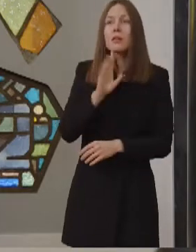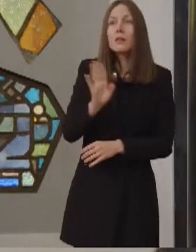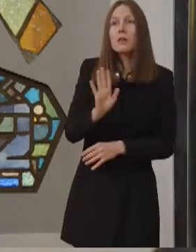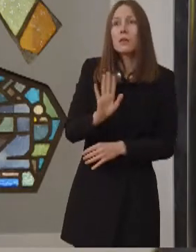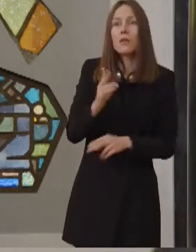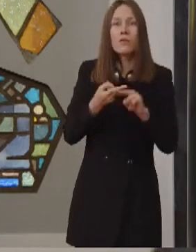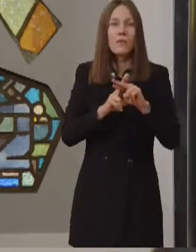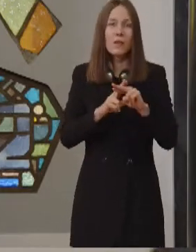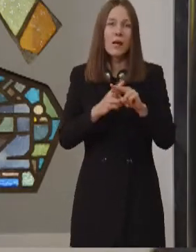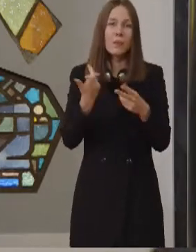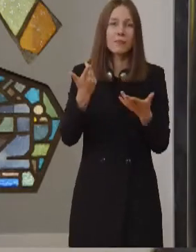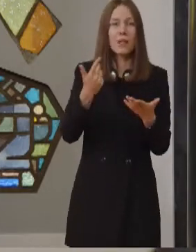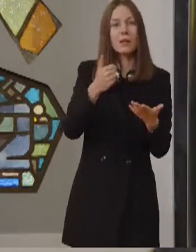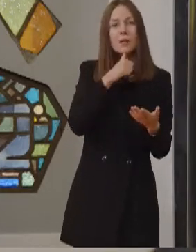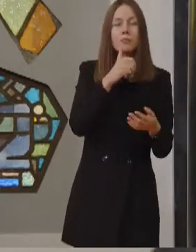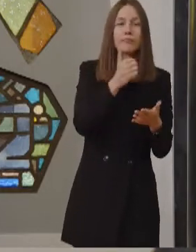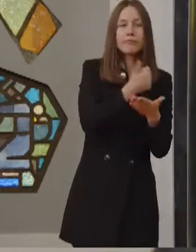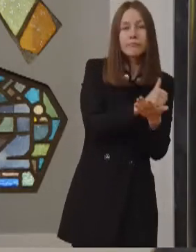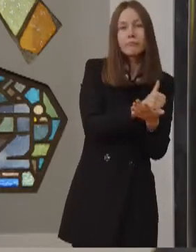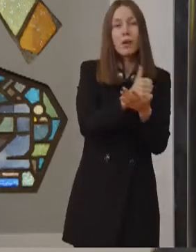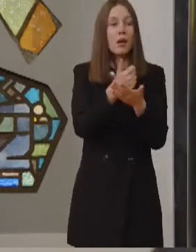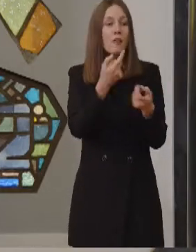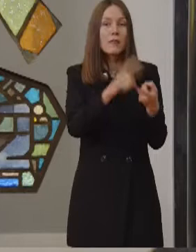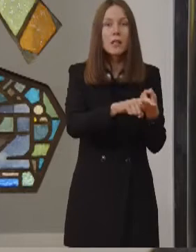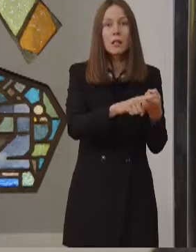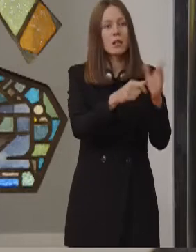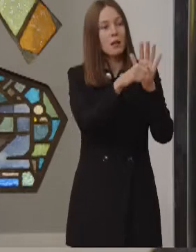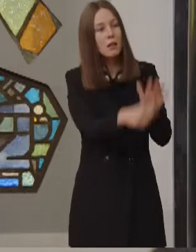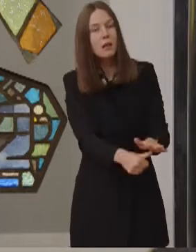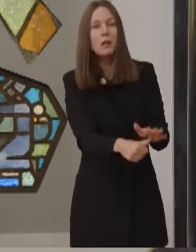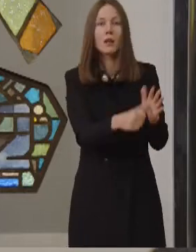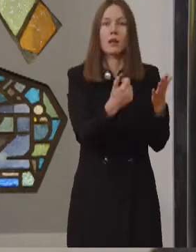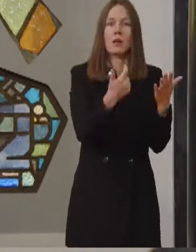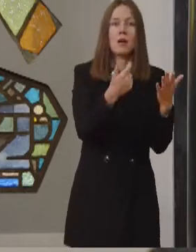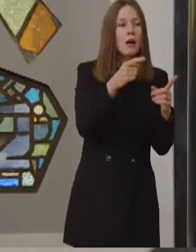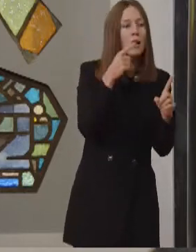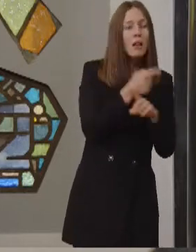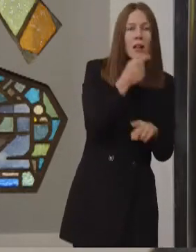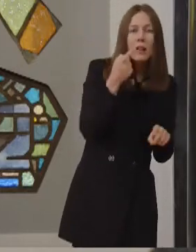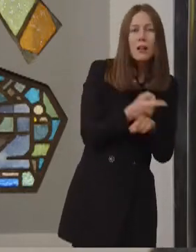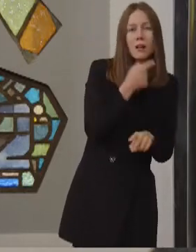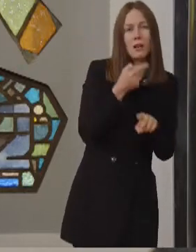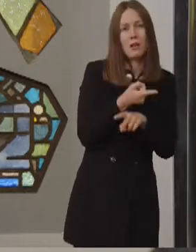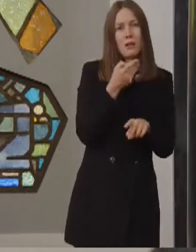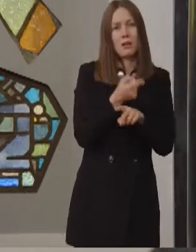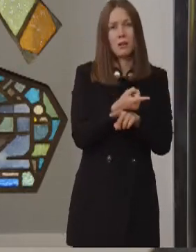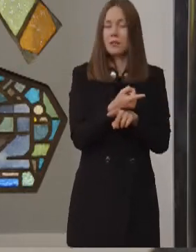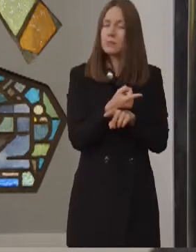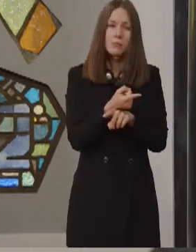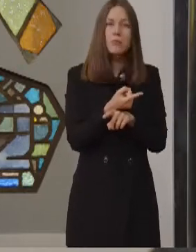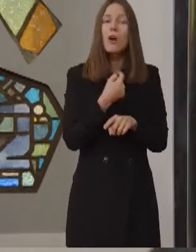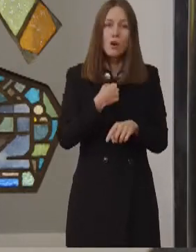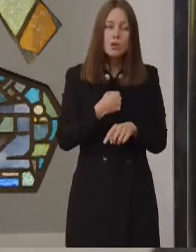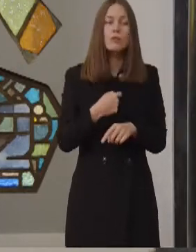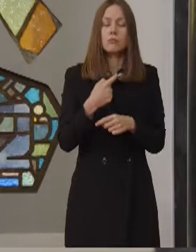Lithuania, and I don't want them to be discriminated on the basis of their sexual orientation. I